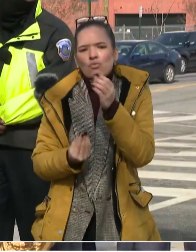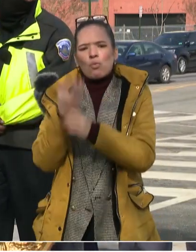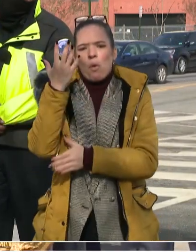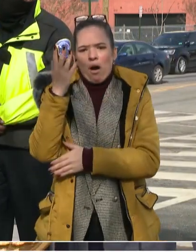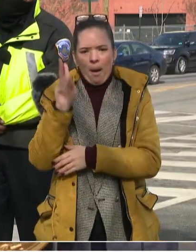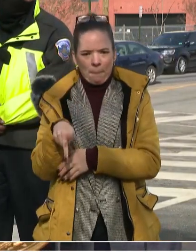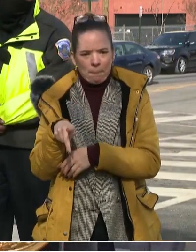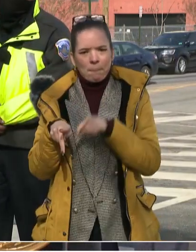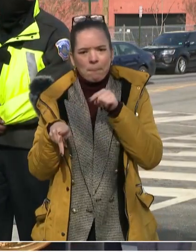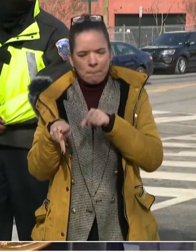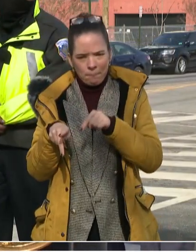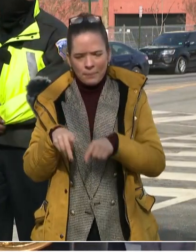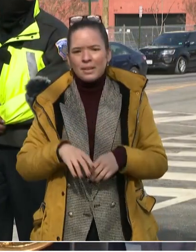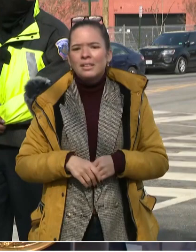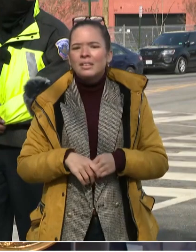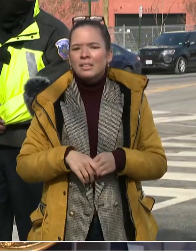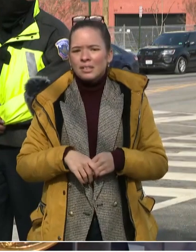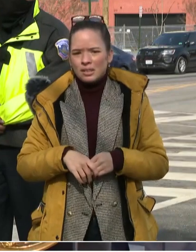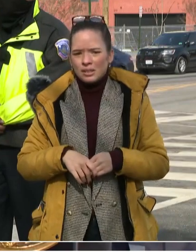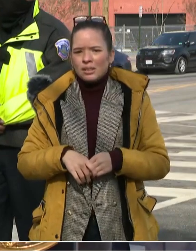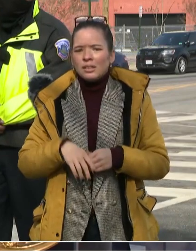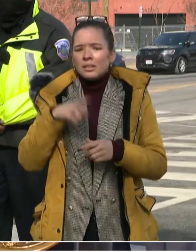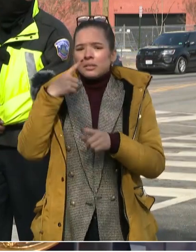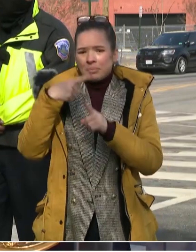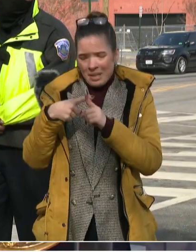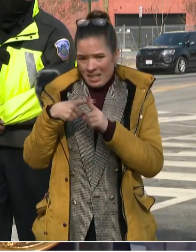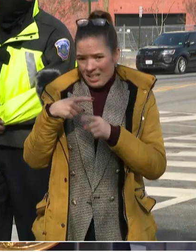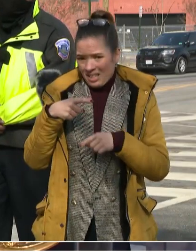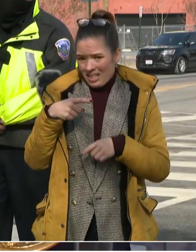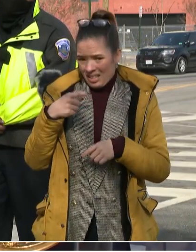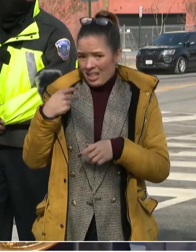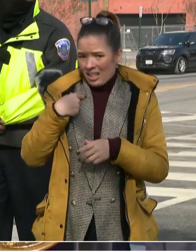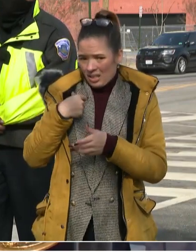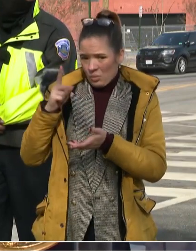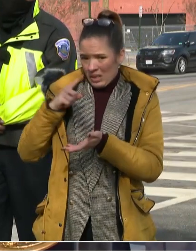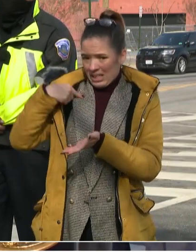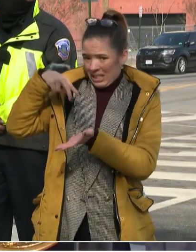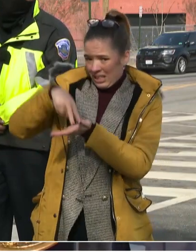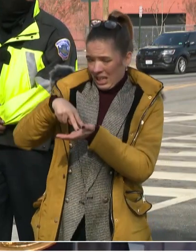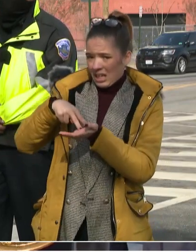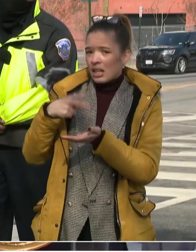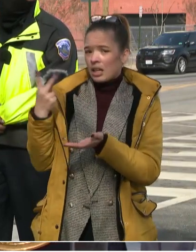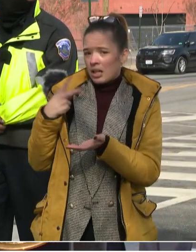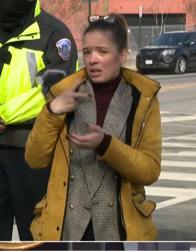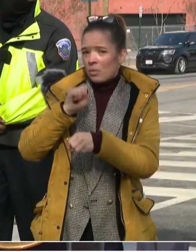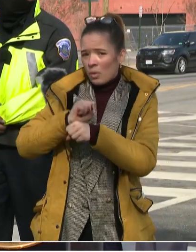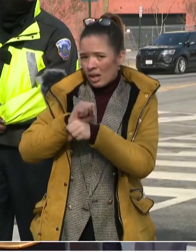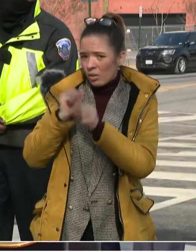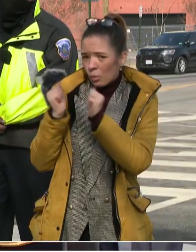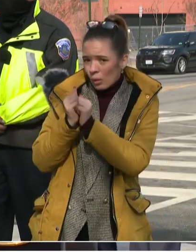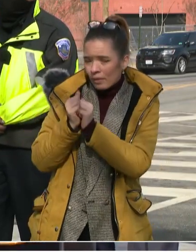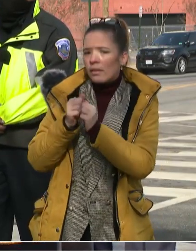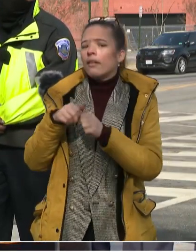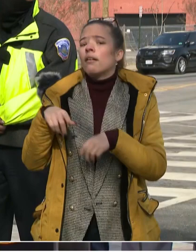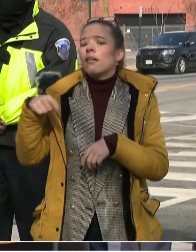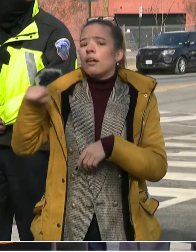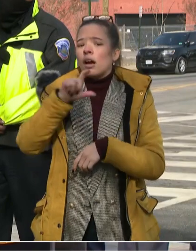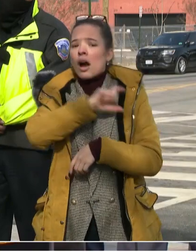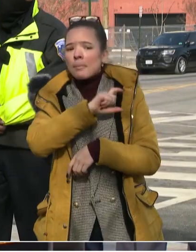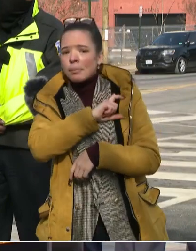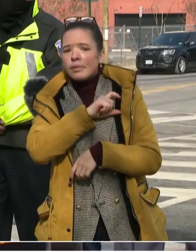Mayor Bowser and I cannot stand here and coordinate. We can't work with the police community and with